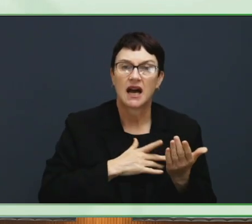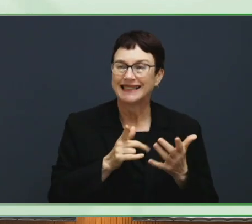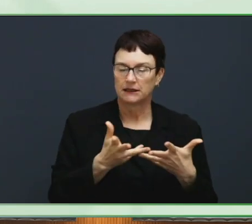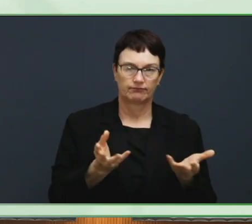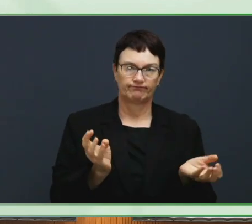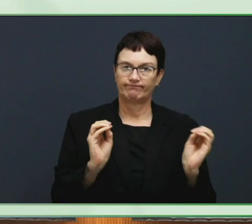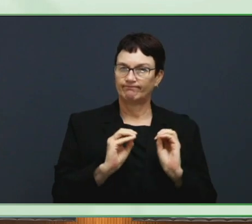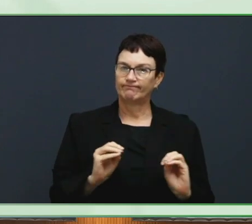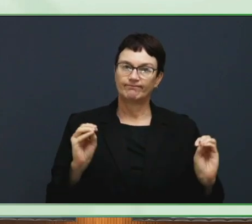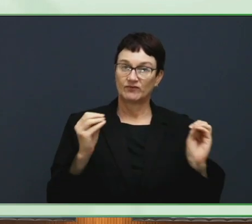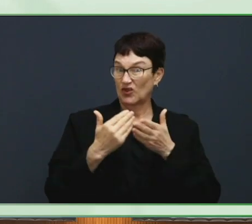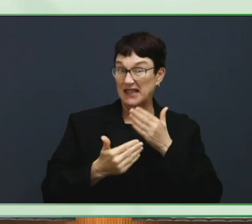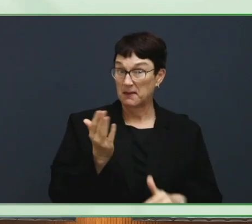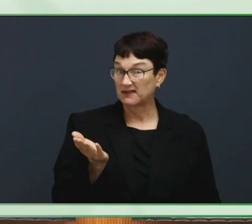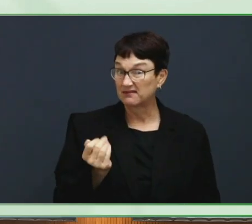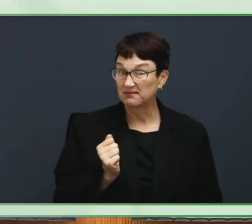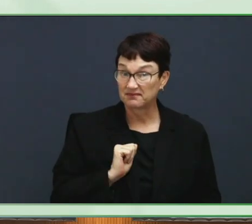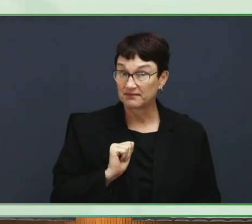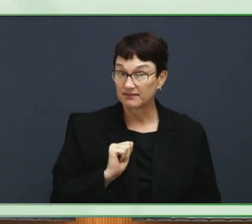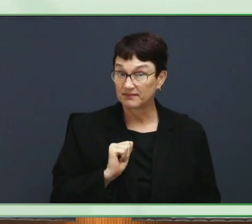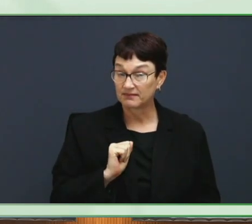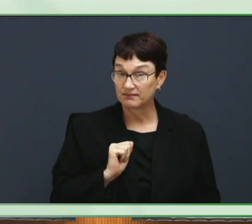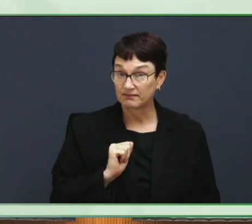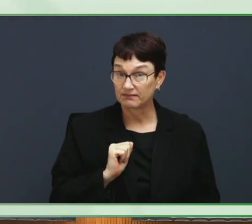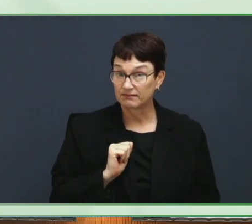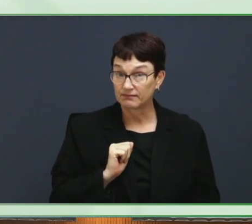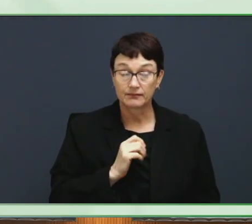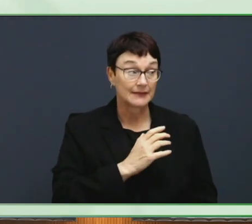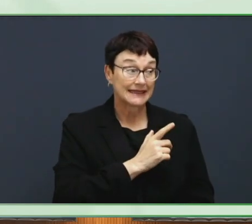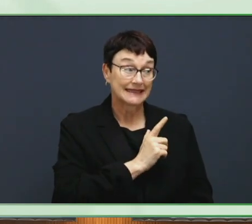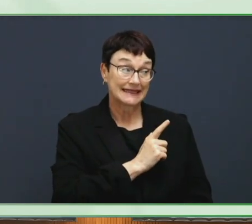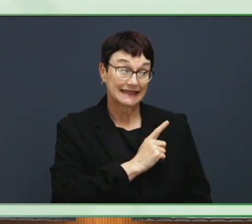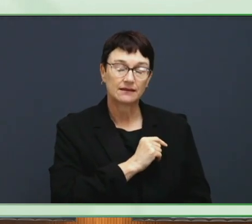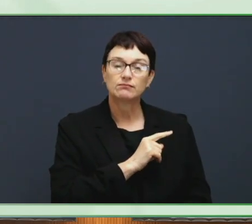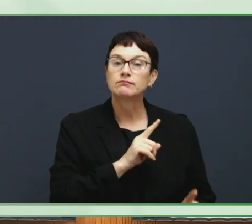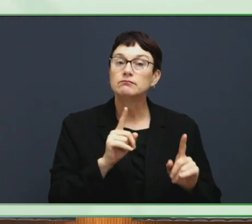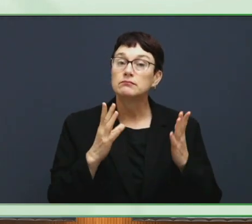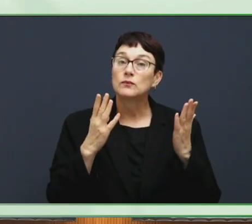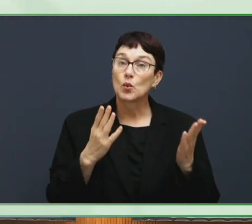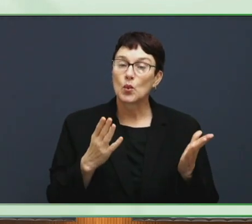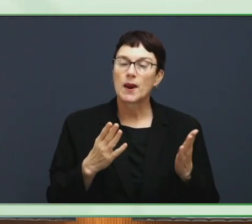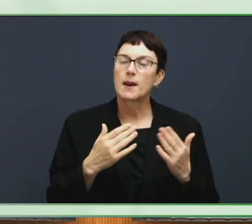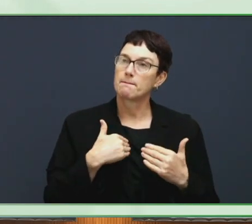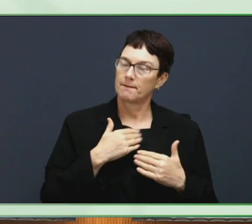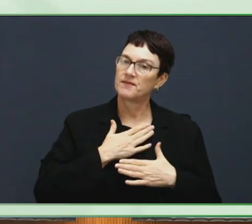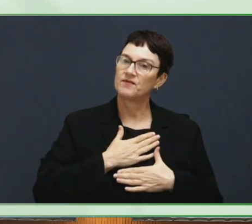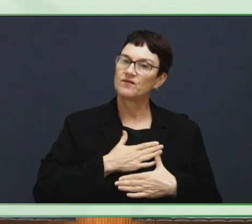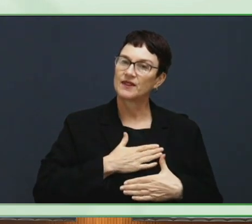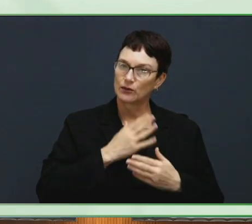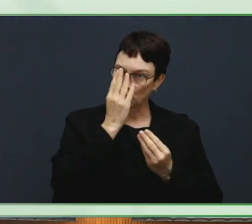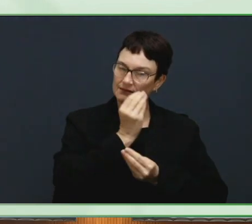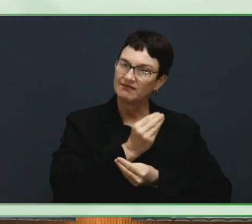Yes. Today, I want to share our foundation commitment